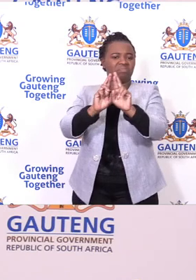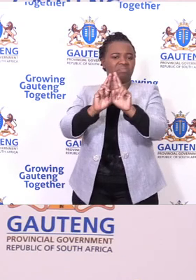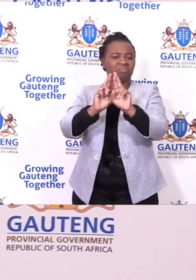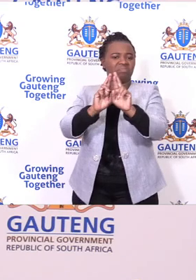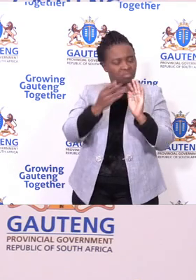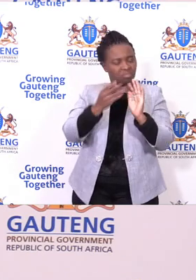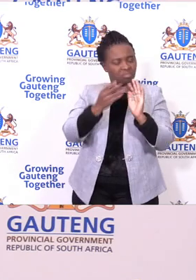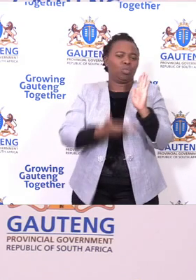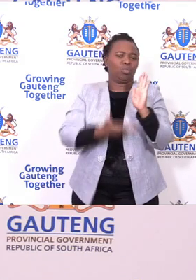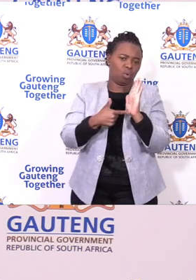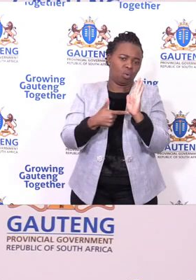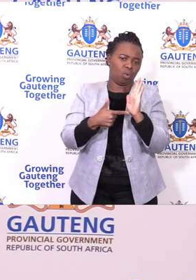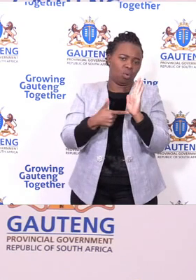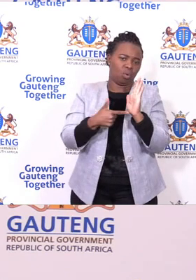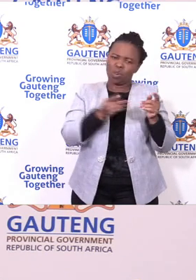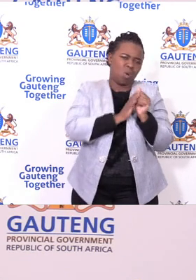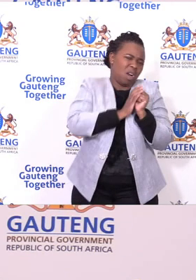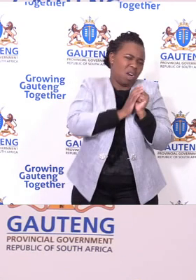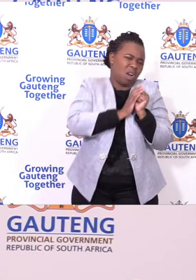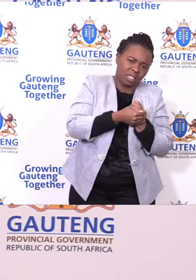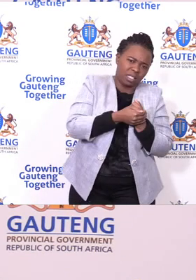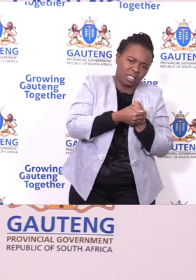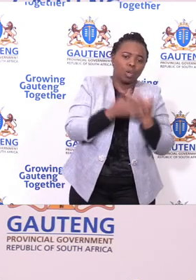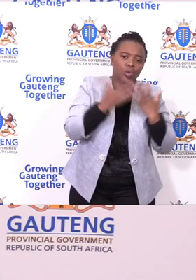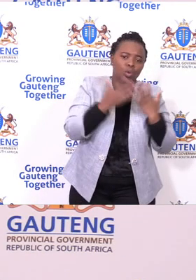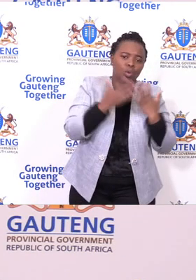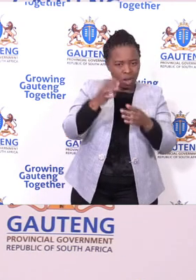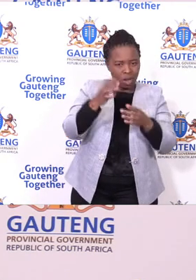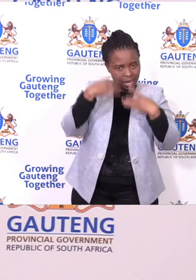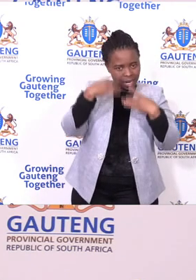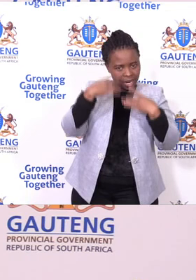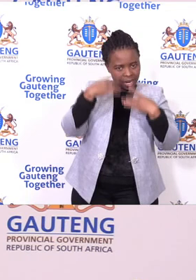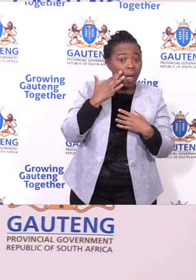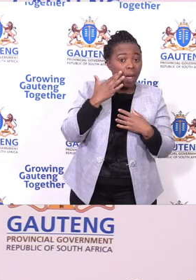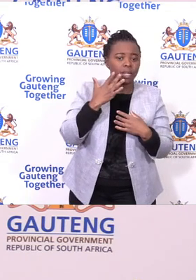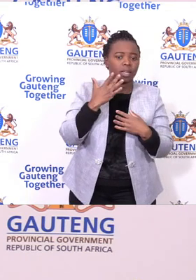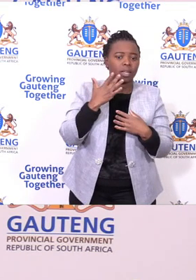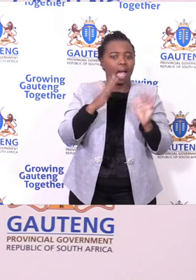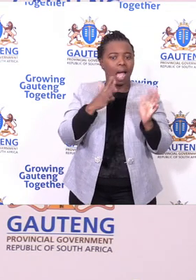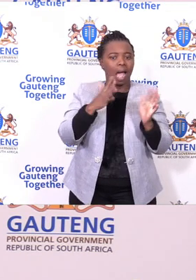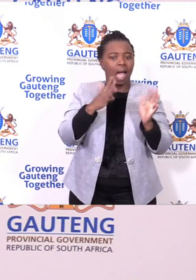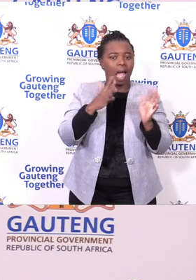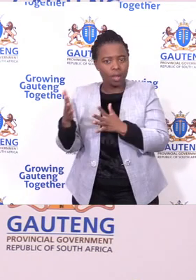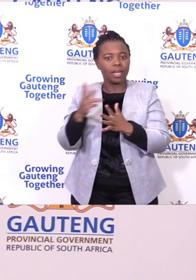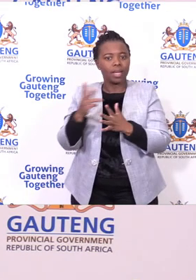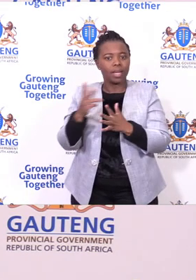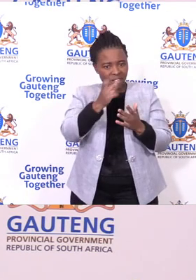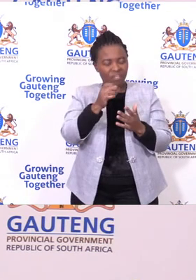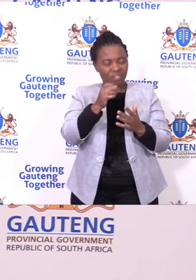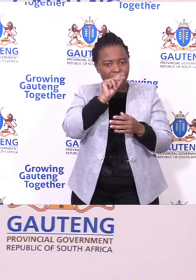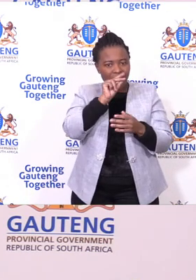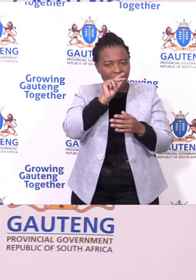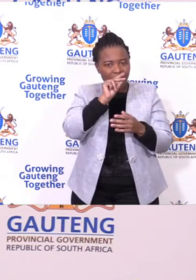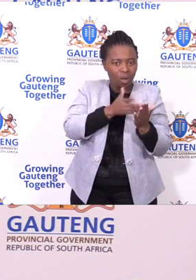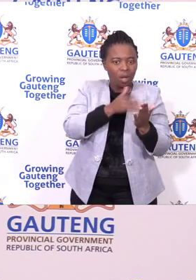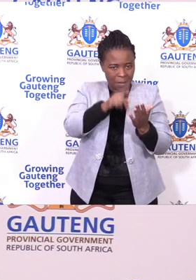And in relation to this, they do say when it walks and looks and sounds like a duck, it should be a duck, but we should